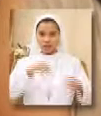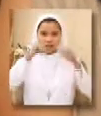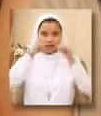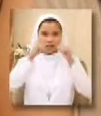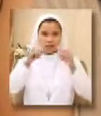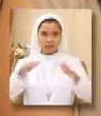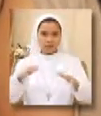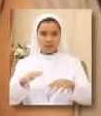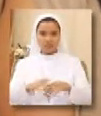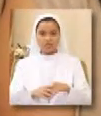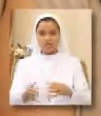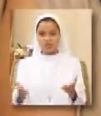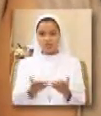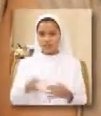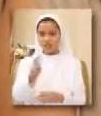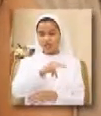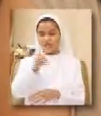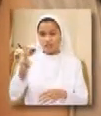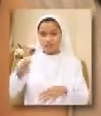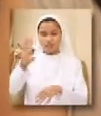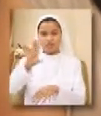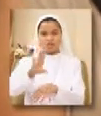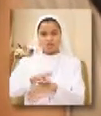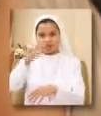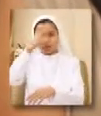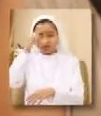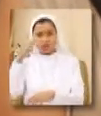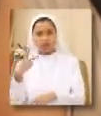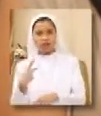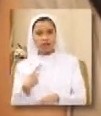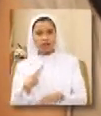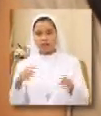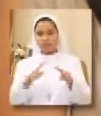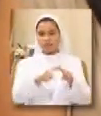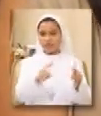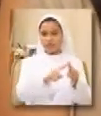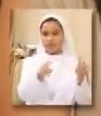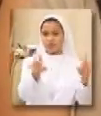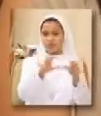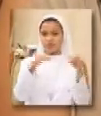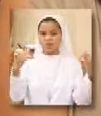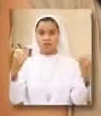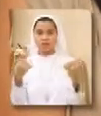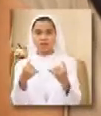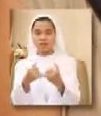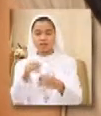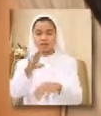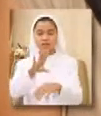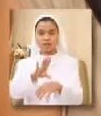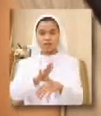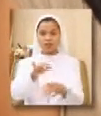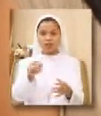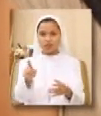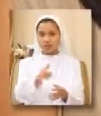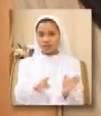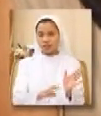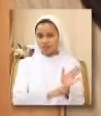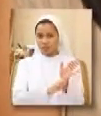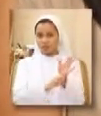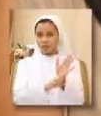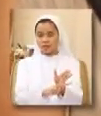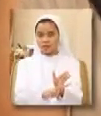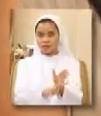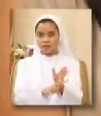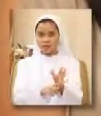Maswerte pong maray ang sa tuyang archdiocese dahil igwa po kita ng mga kongregasyon na arog kang pikisplikar sa tuya na sa